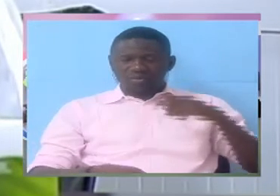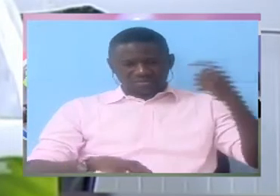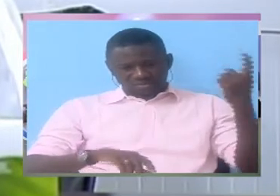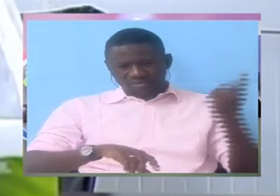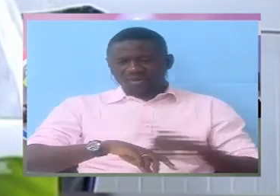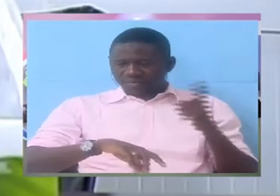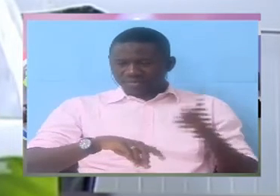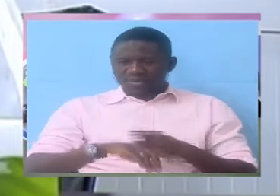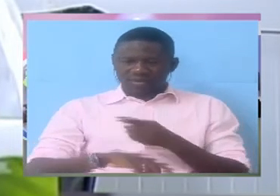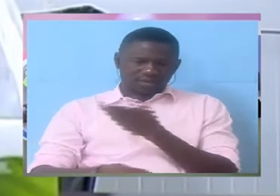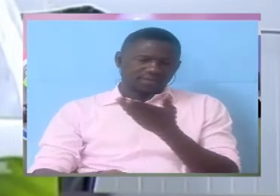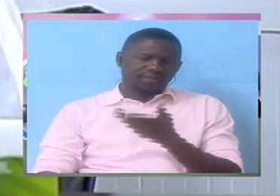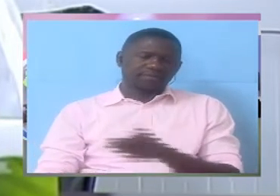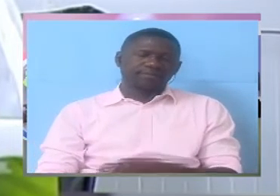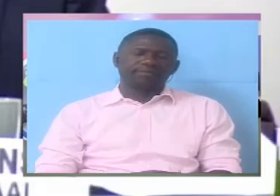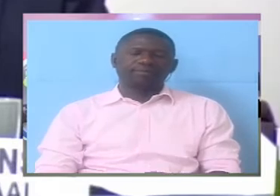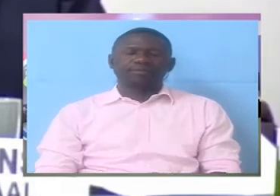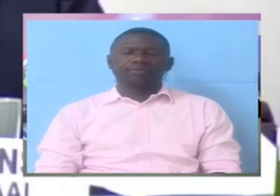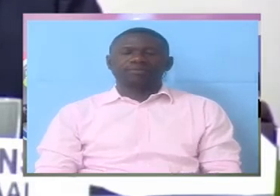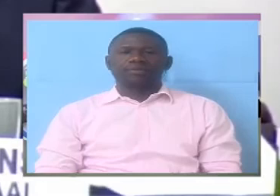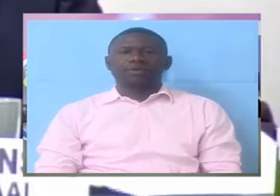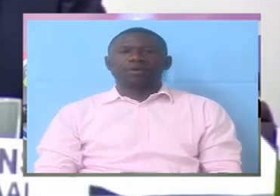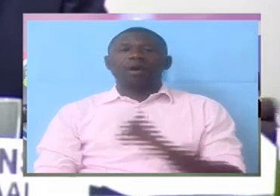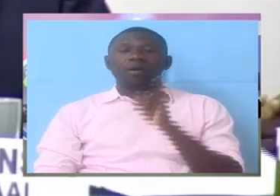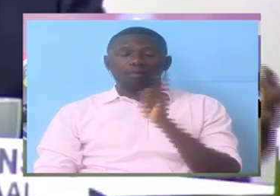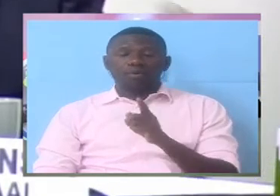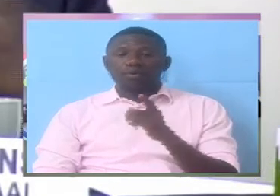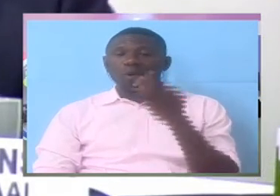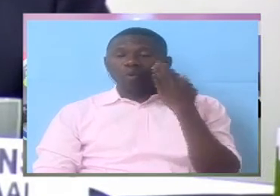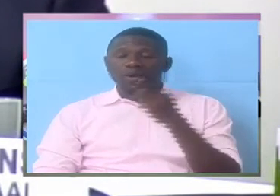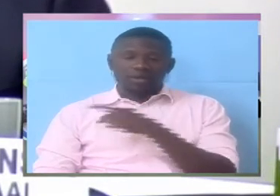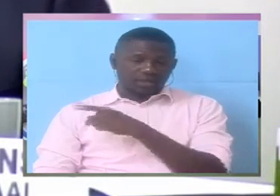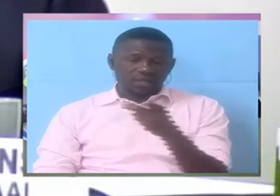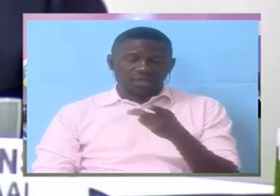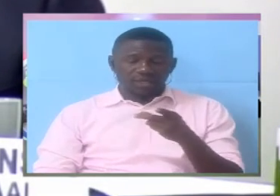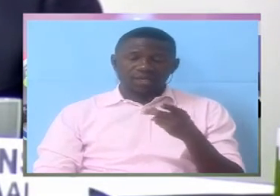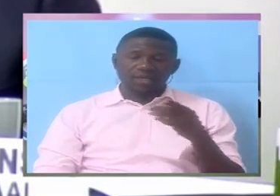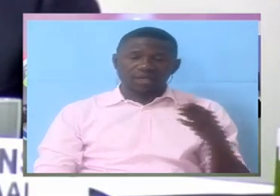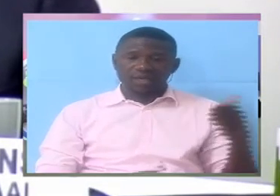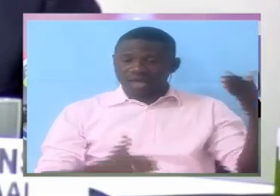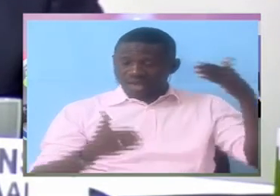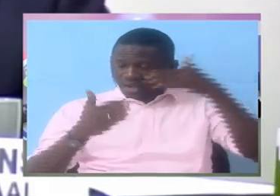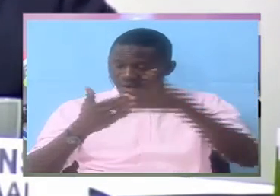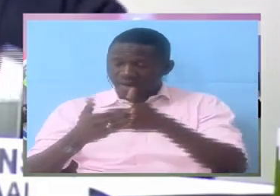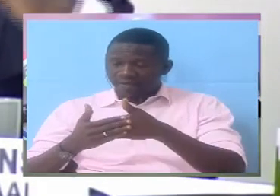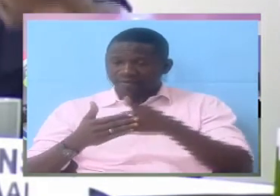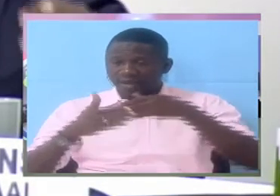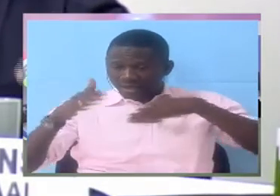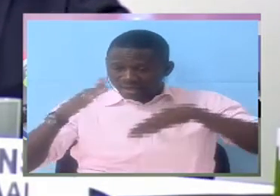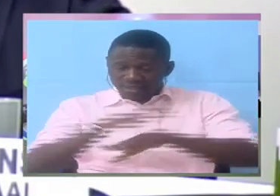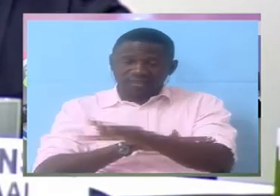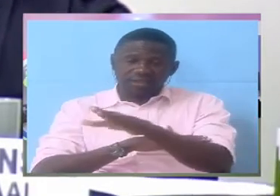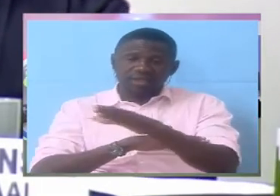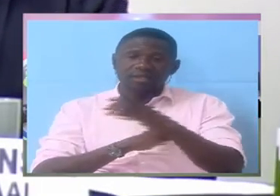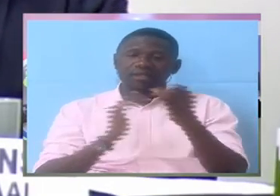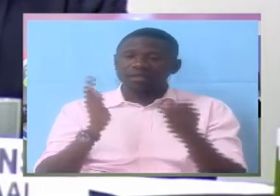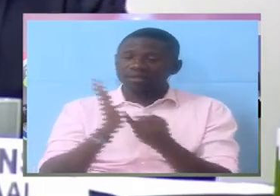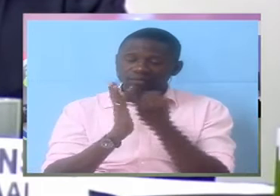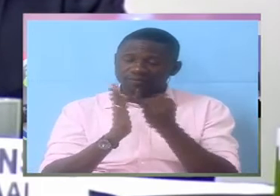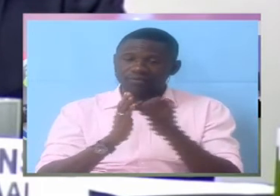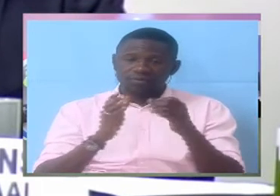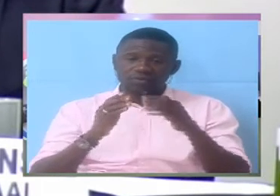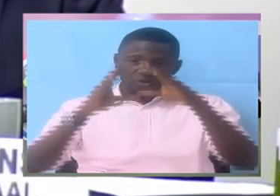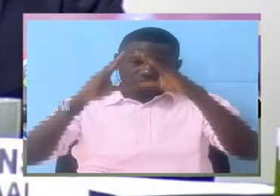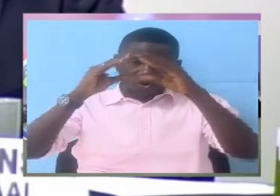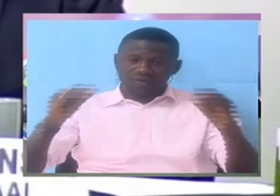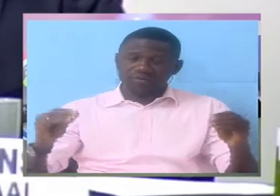pakane. But when they arrive inside the investigations office, what happened there? Iri fudala kisikisiro bungo